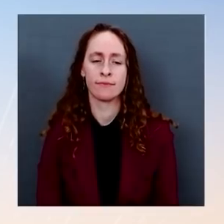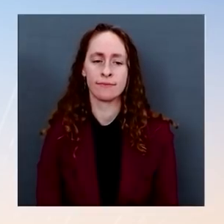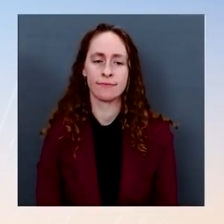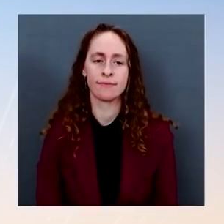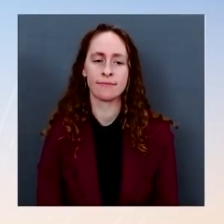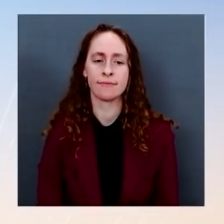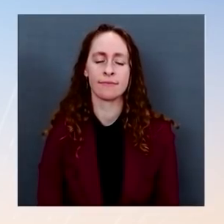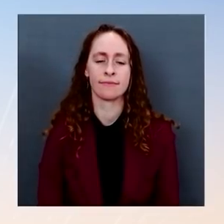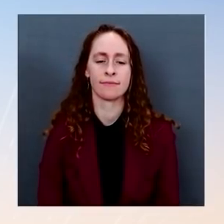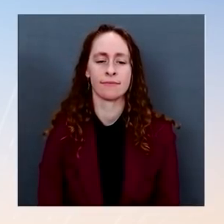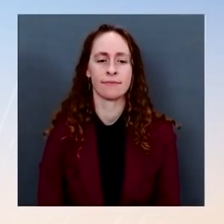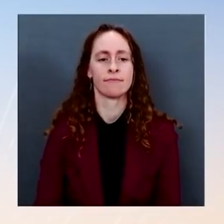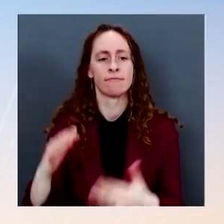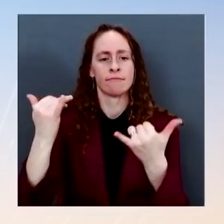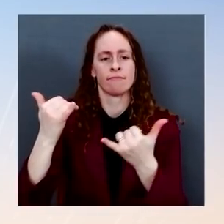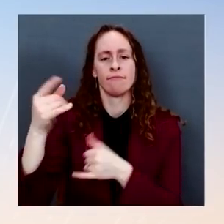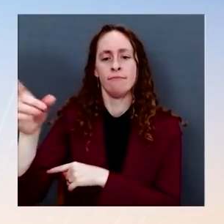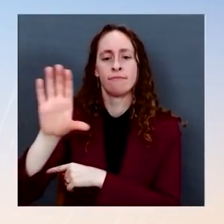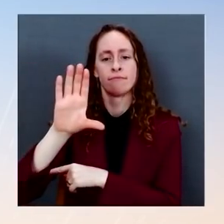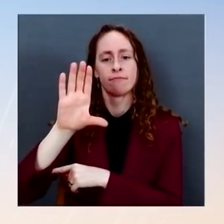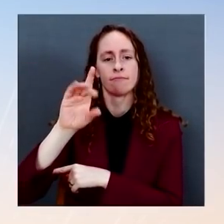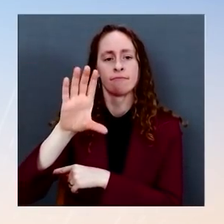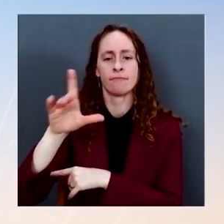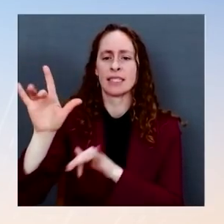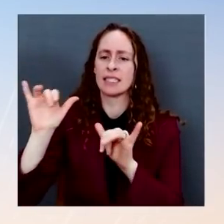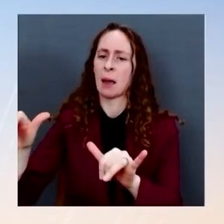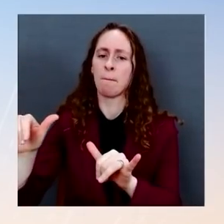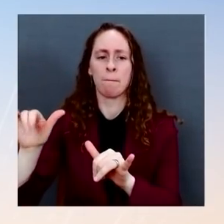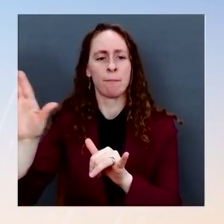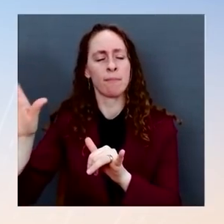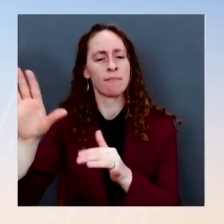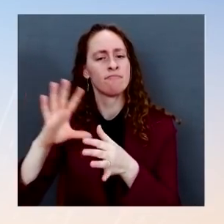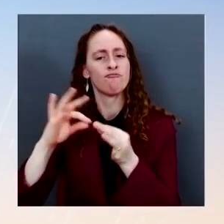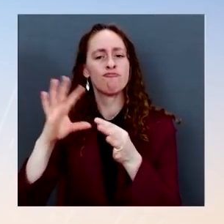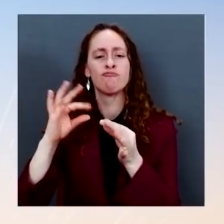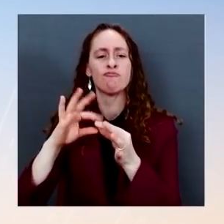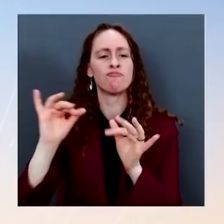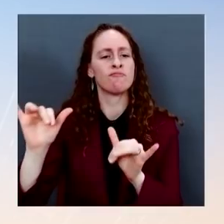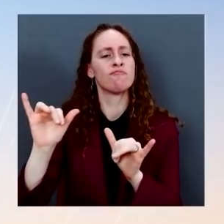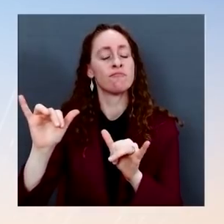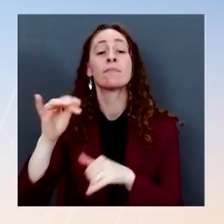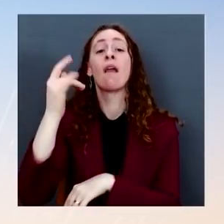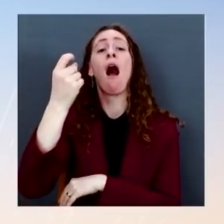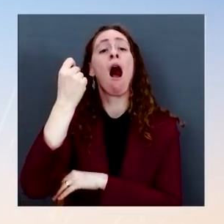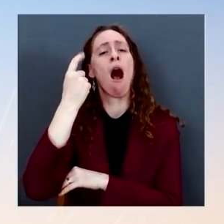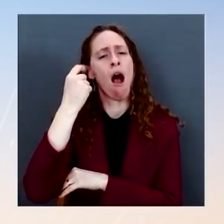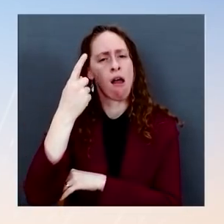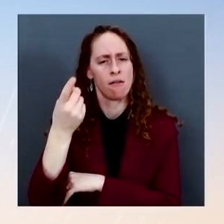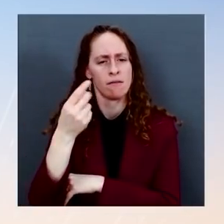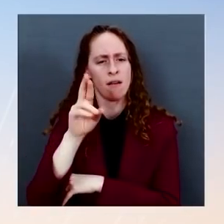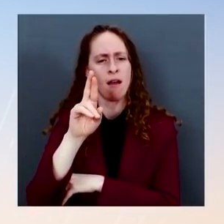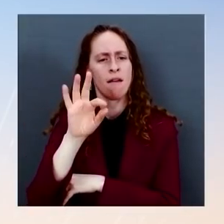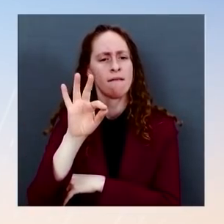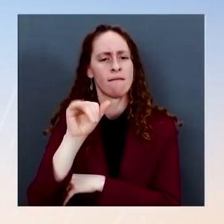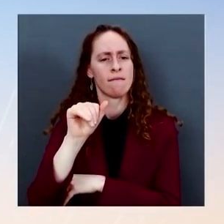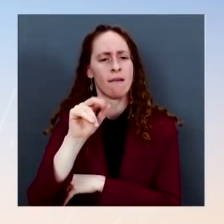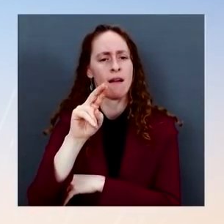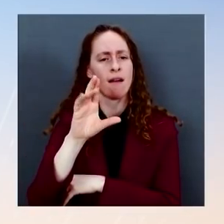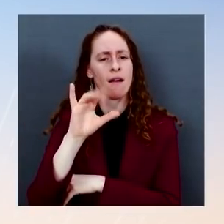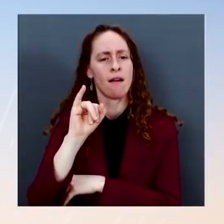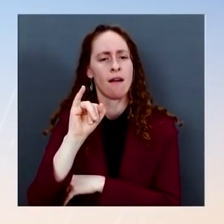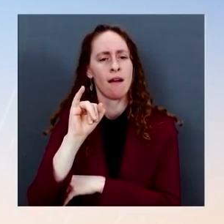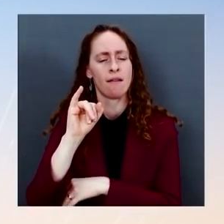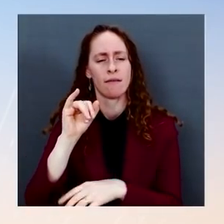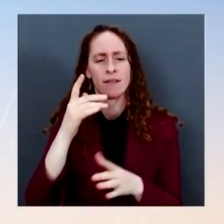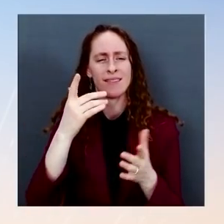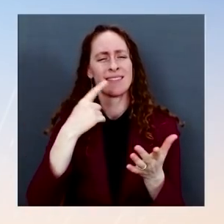it's not a matter of if, but when. And then obviously we base any of our policies from the federal government on the